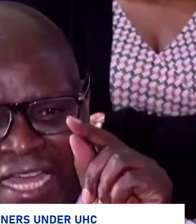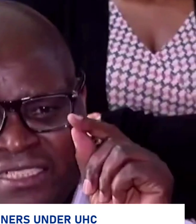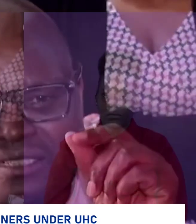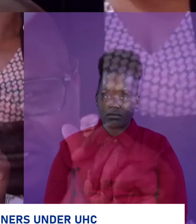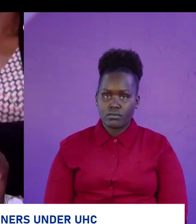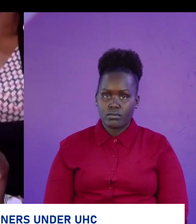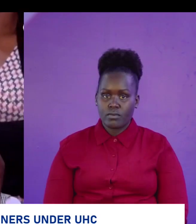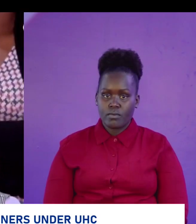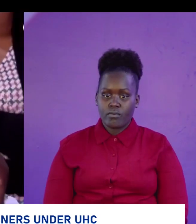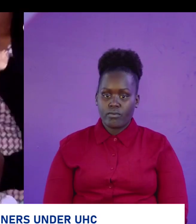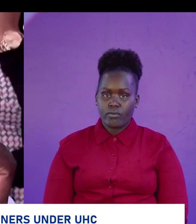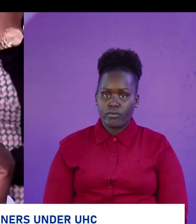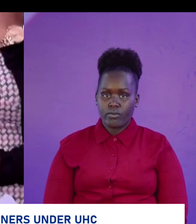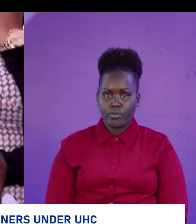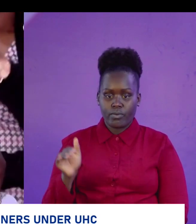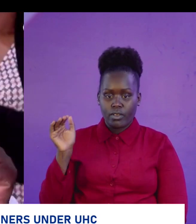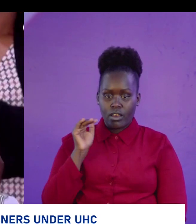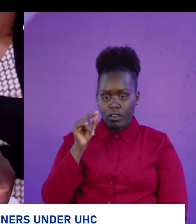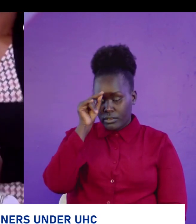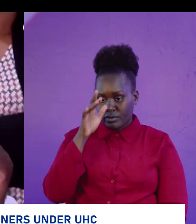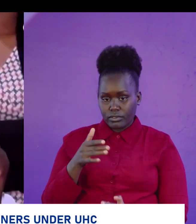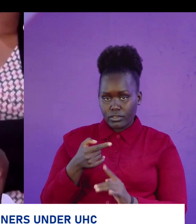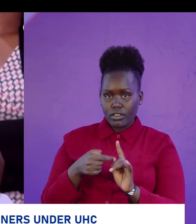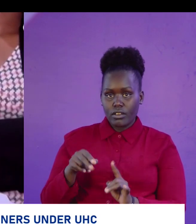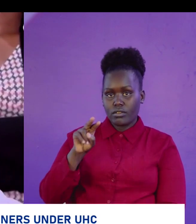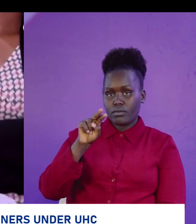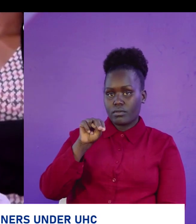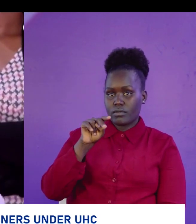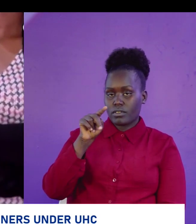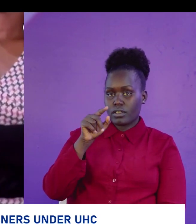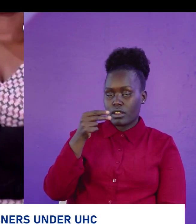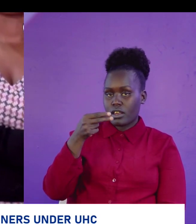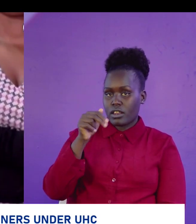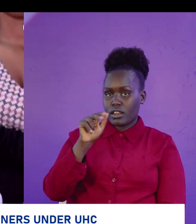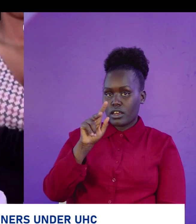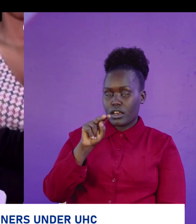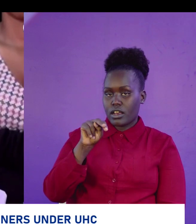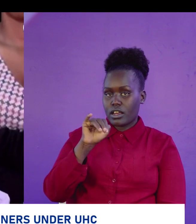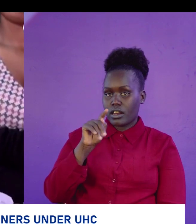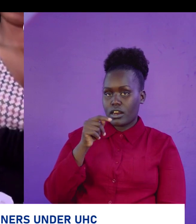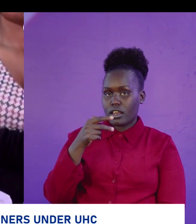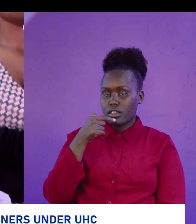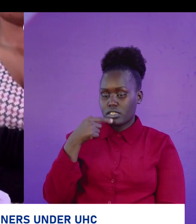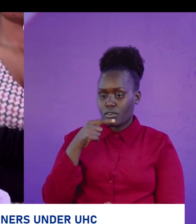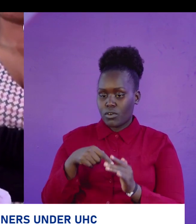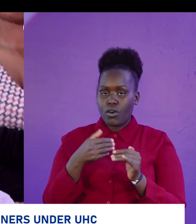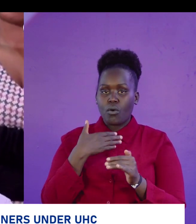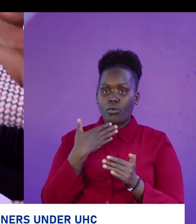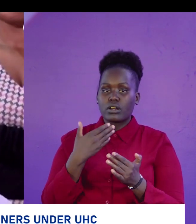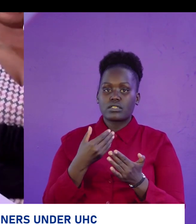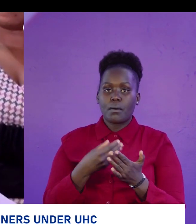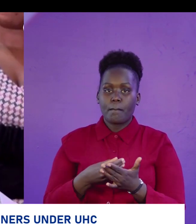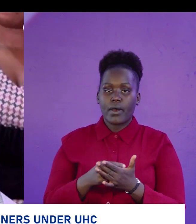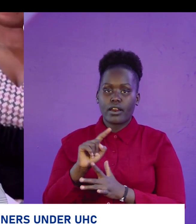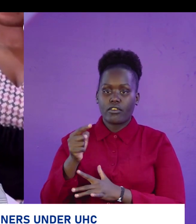I heard the governor for Tharaka Nithi Njuki saying that he wants the money fast, resources fast, then